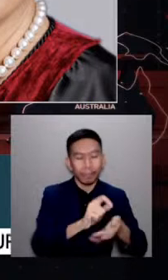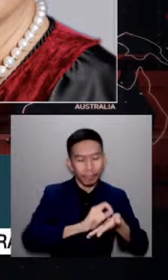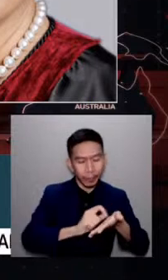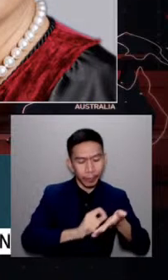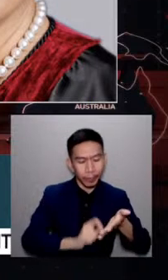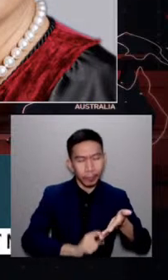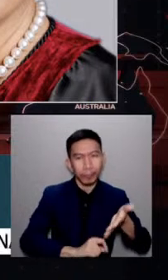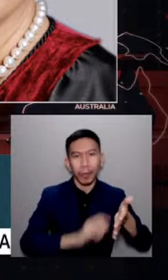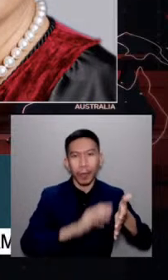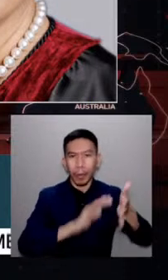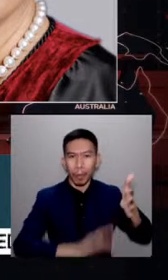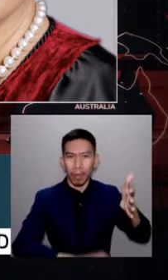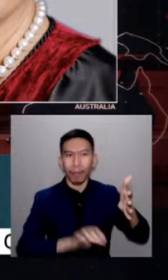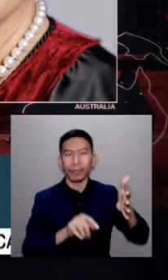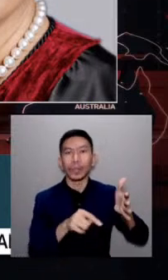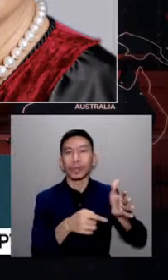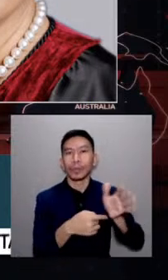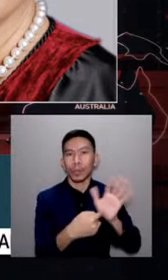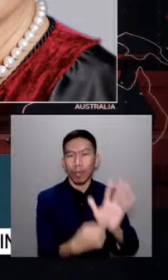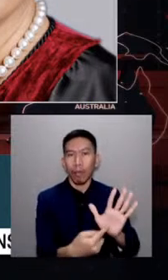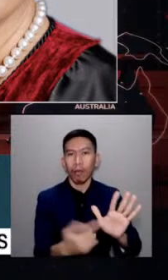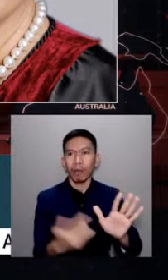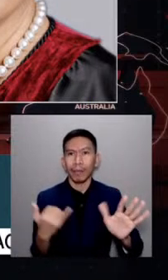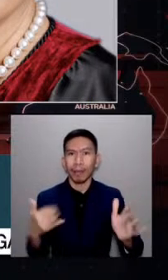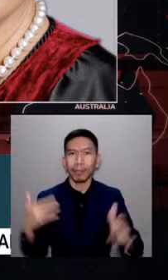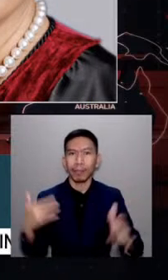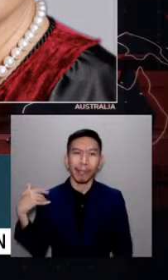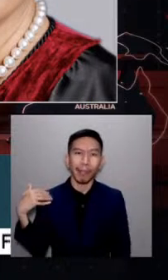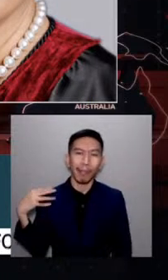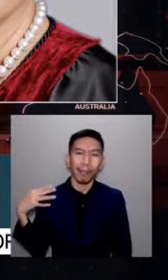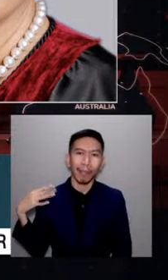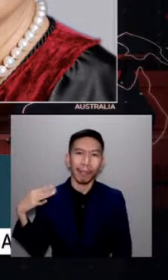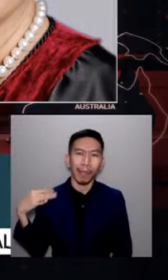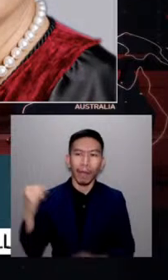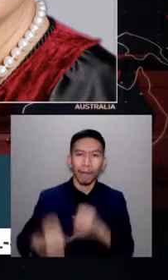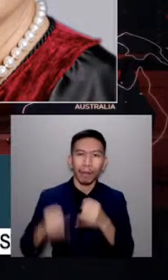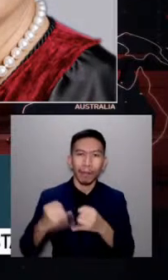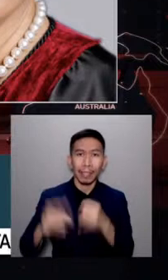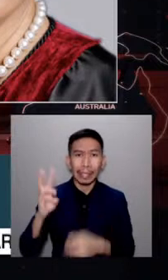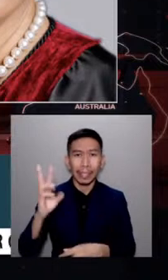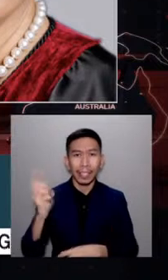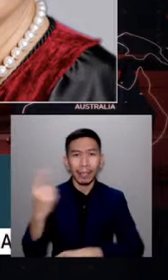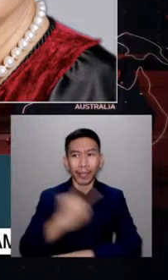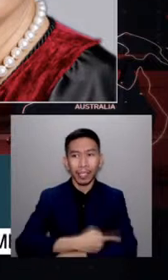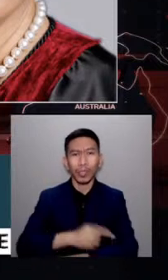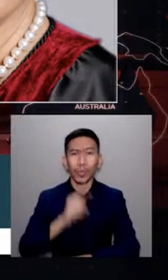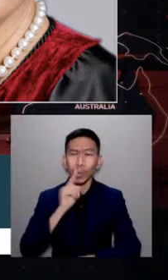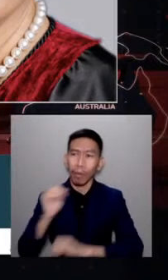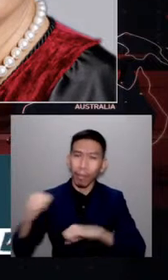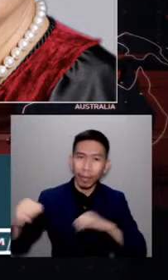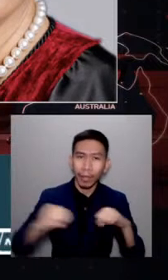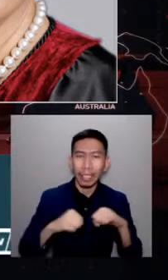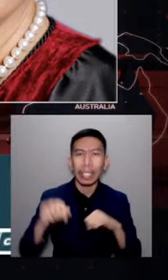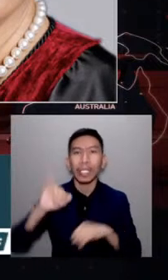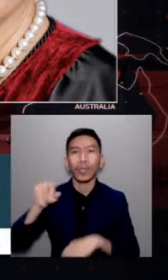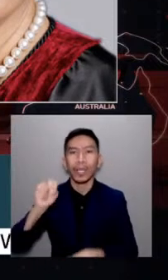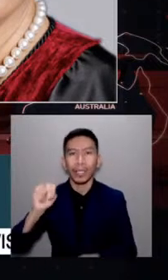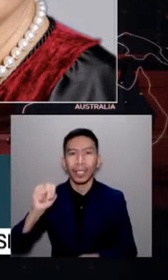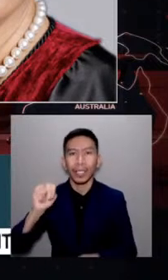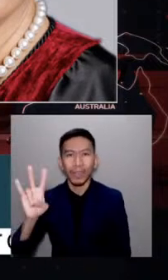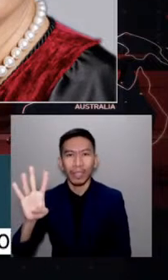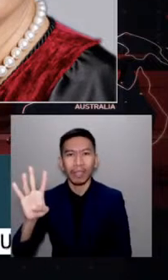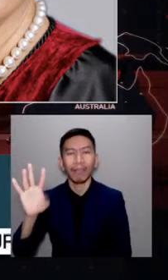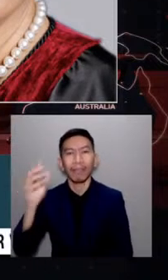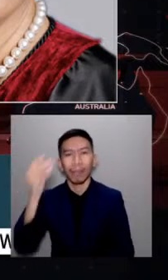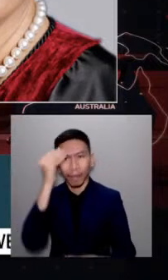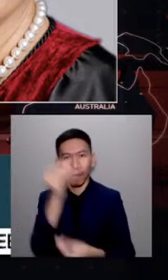16 days na, hindi pa niya nilalabas eh. Eh, may agreement naman kami na January 17 nilabas. So, January 17,